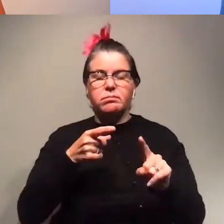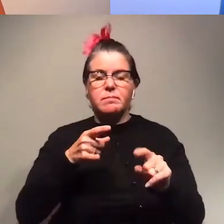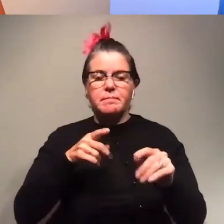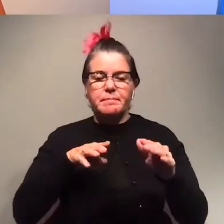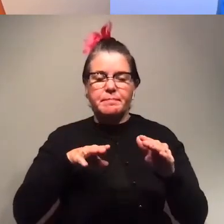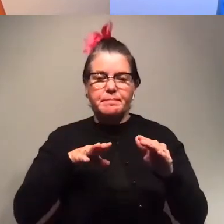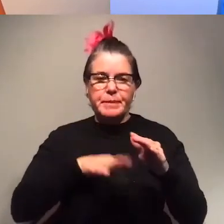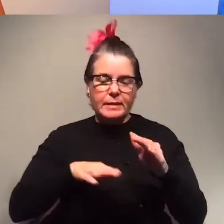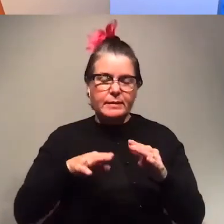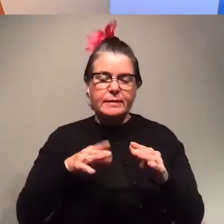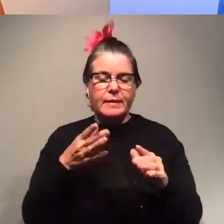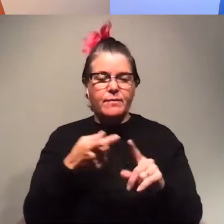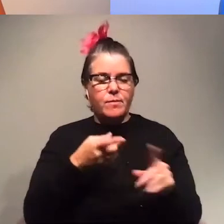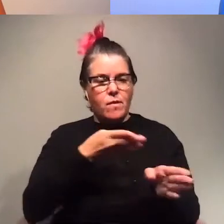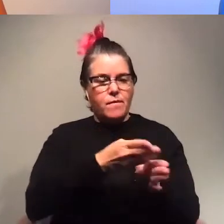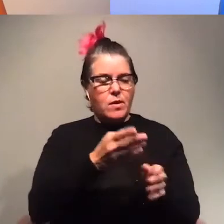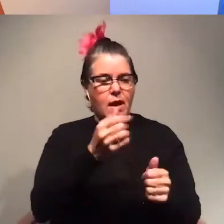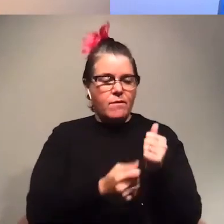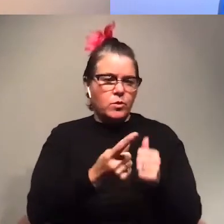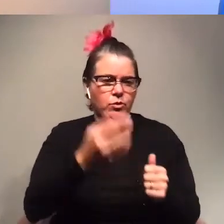like everyone should know?